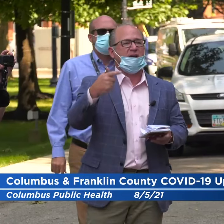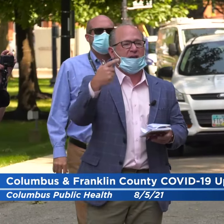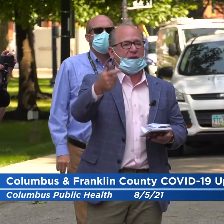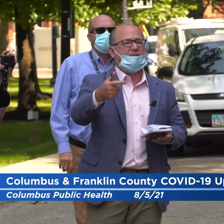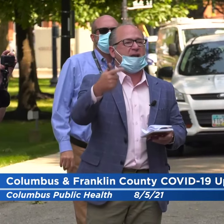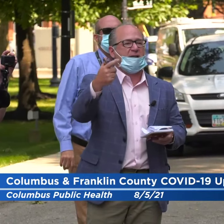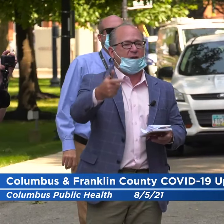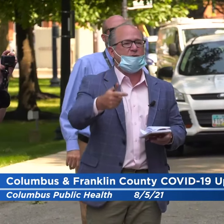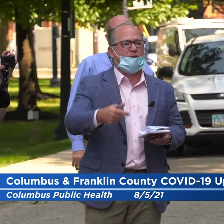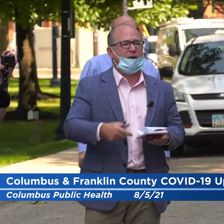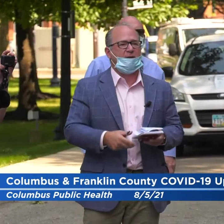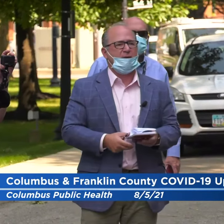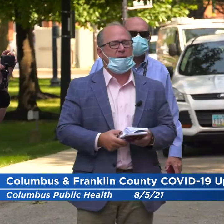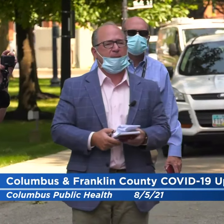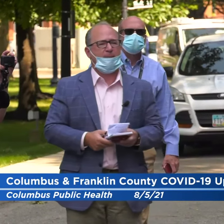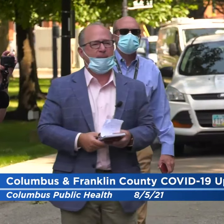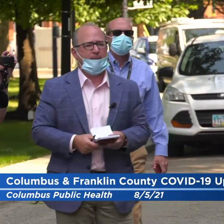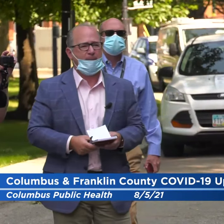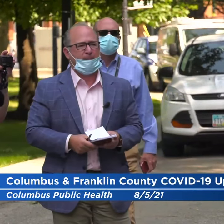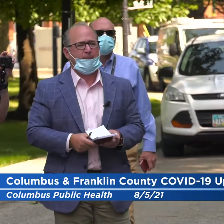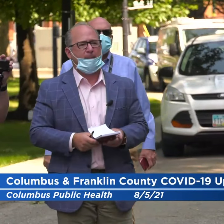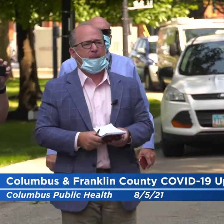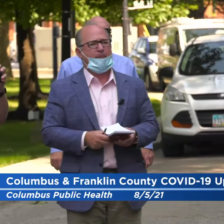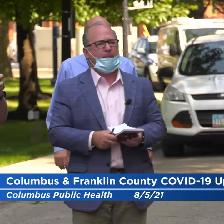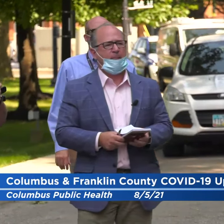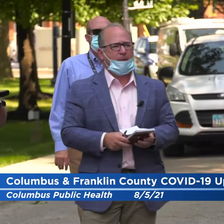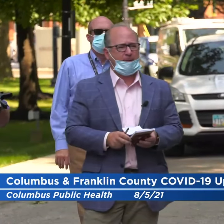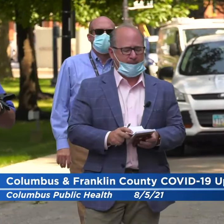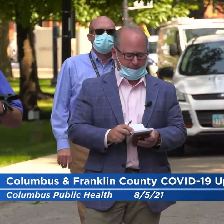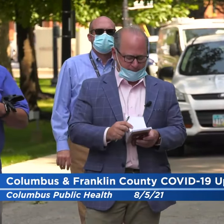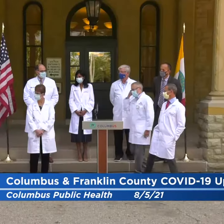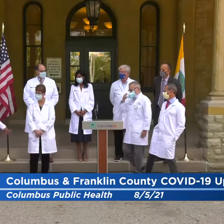masking if they attend an outdoor event?